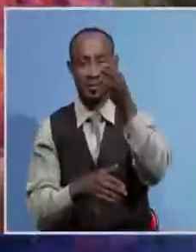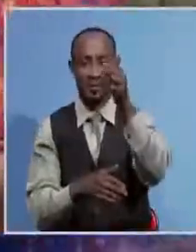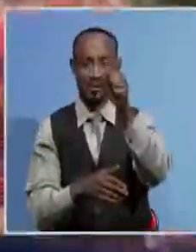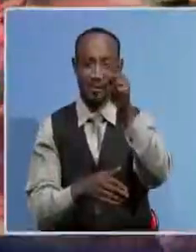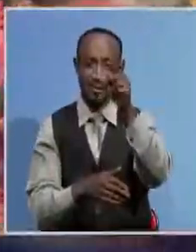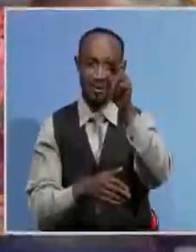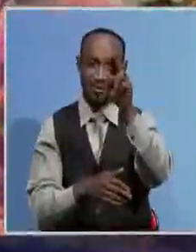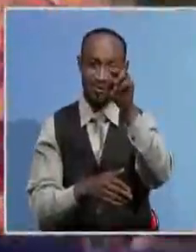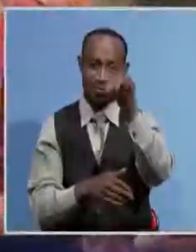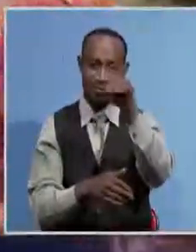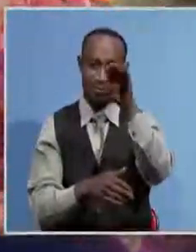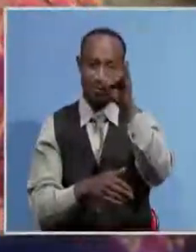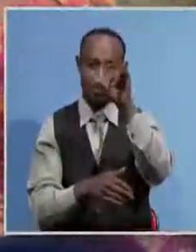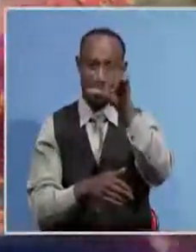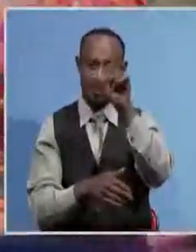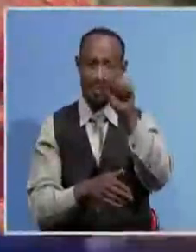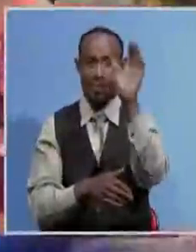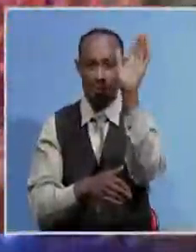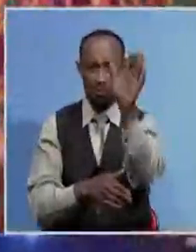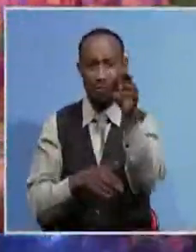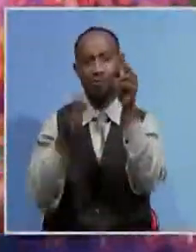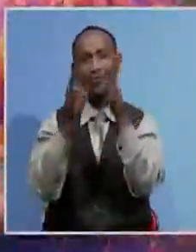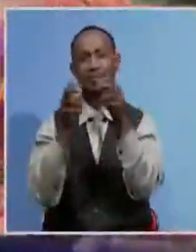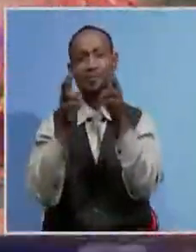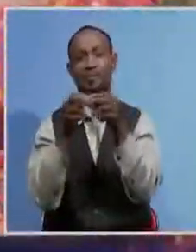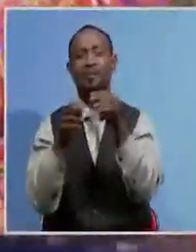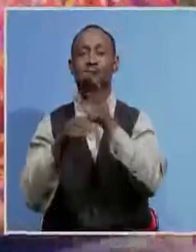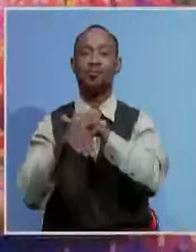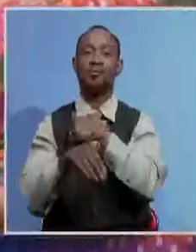from, have hosted these celebrations in her honor.